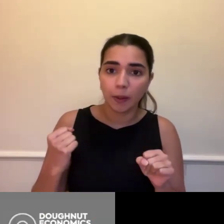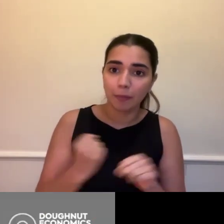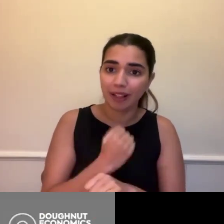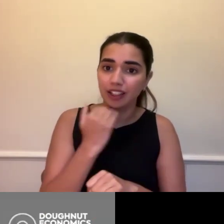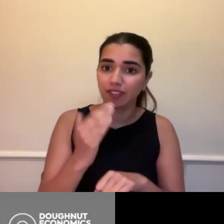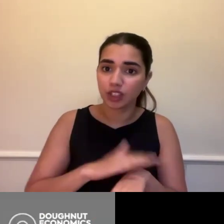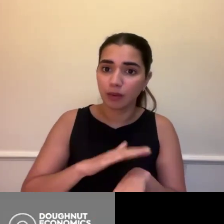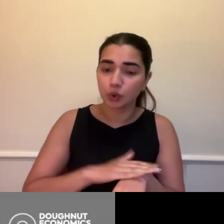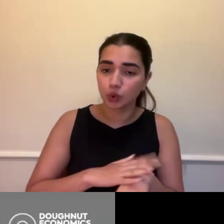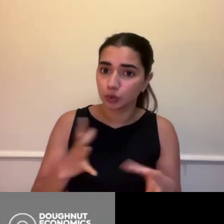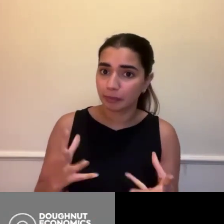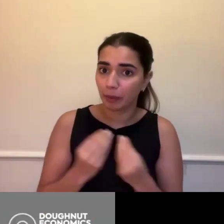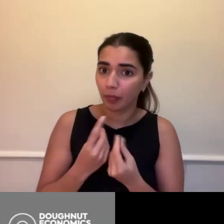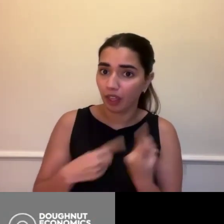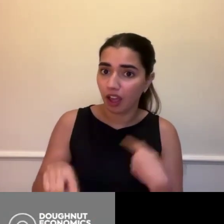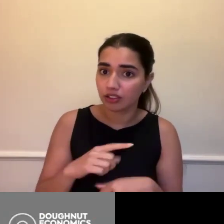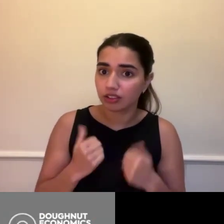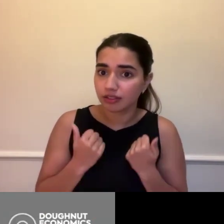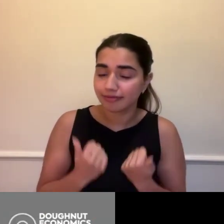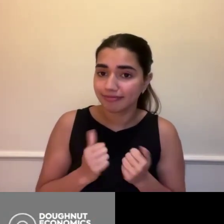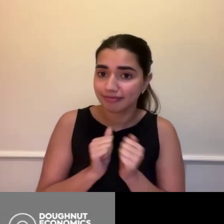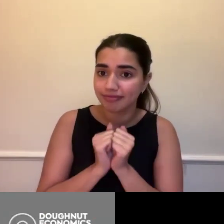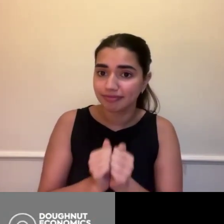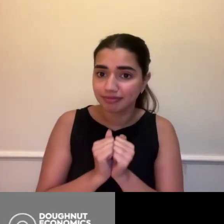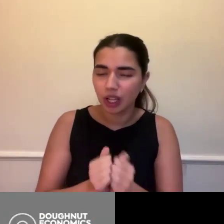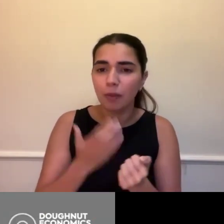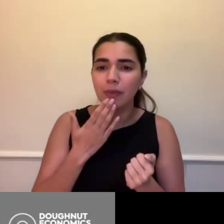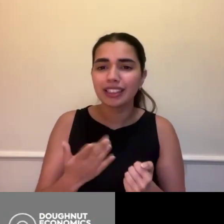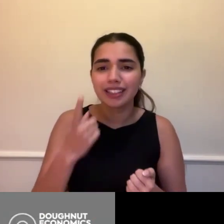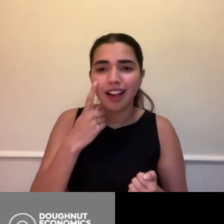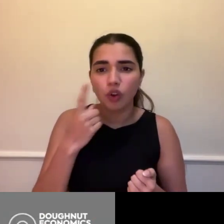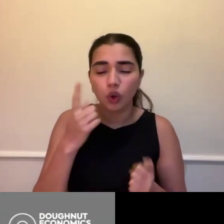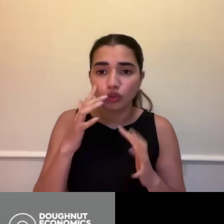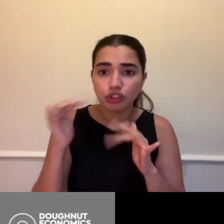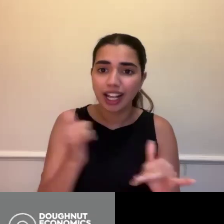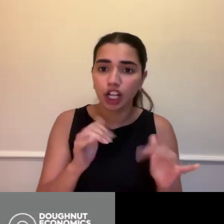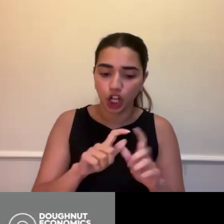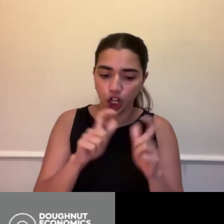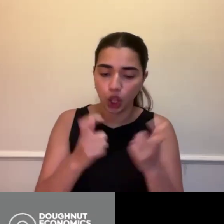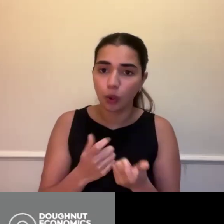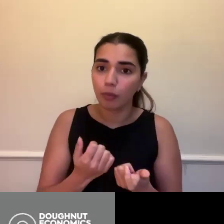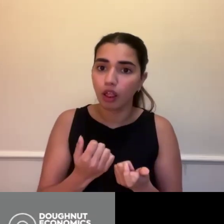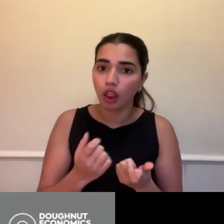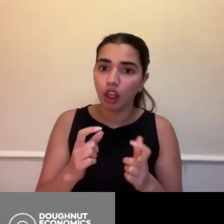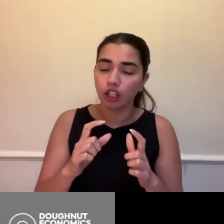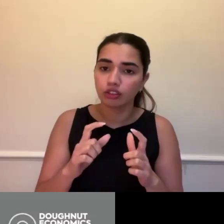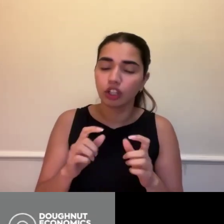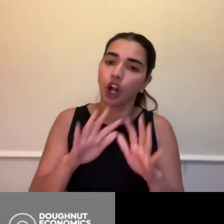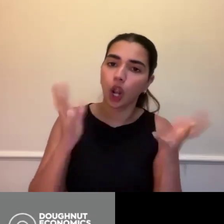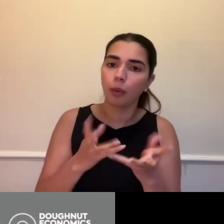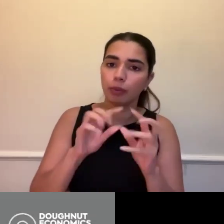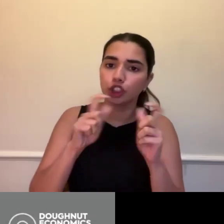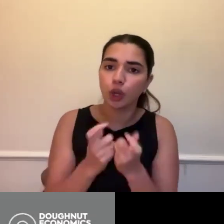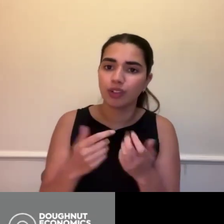spend it here together with us. Please do check out the rest of the Global Donut Days 2025 online